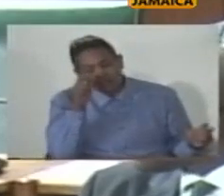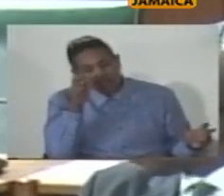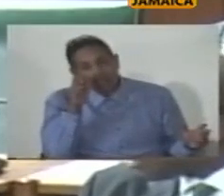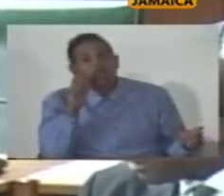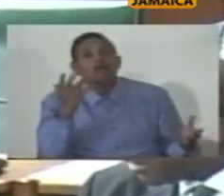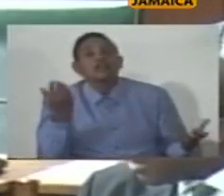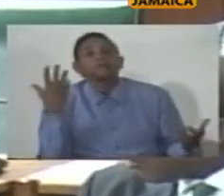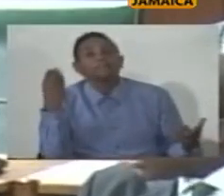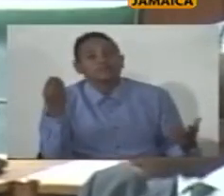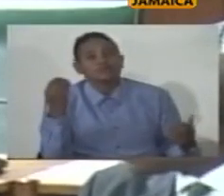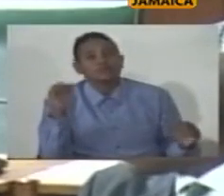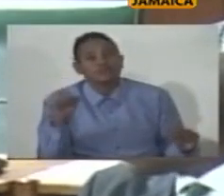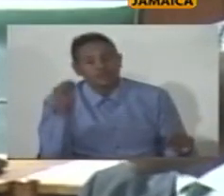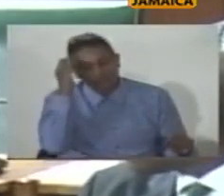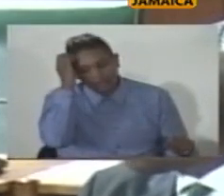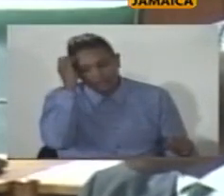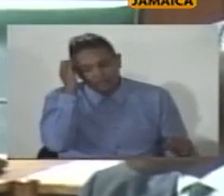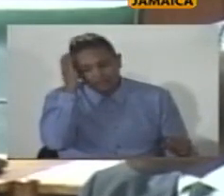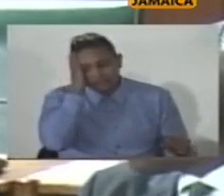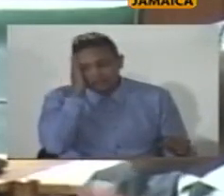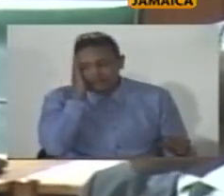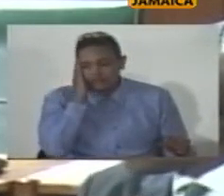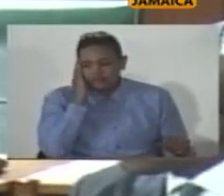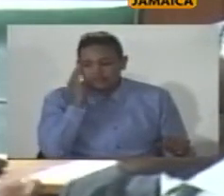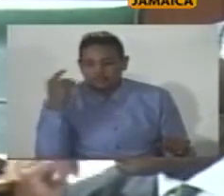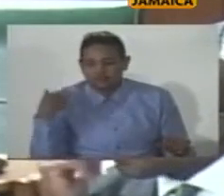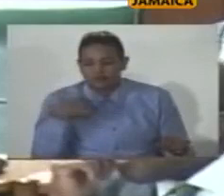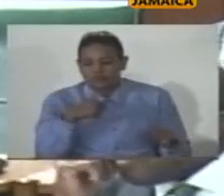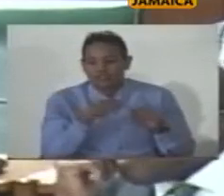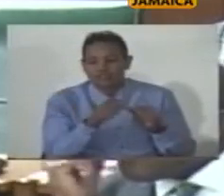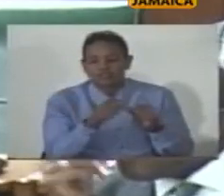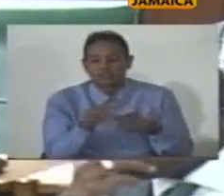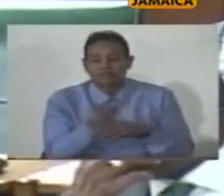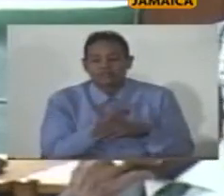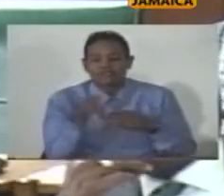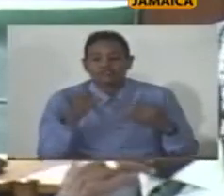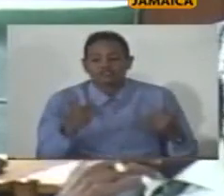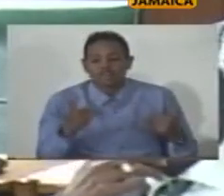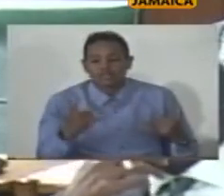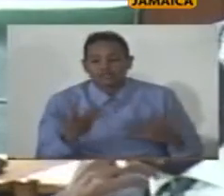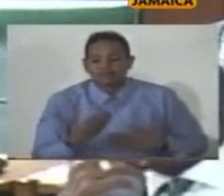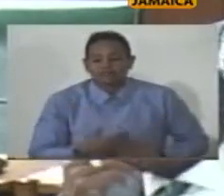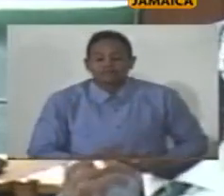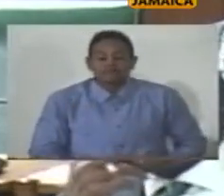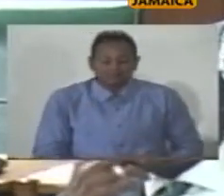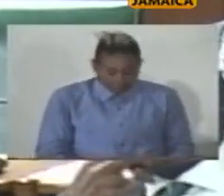have the benefit of leaving early, so that we continue the rest of the business today.